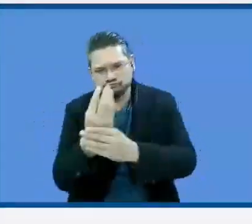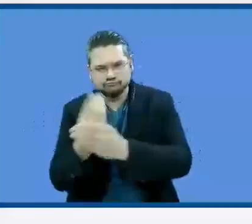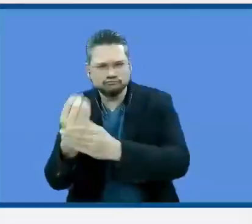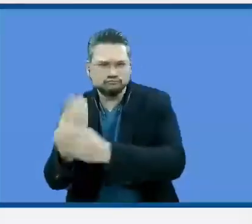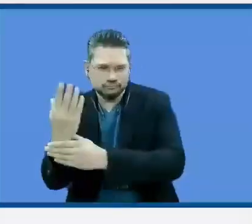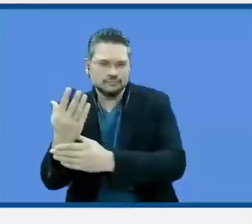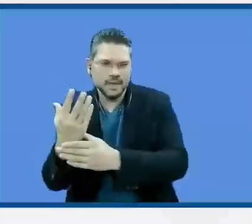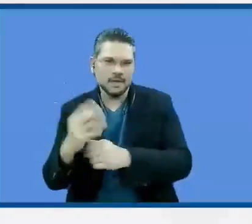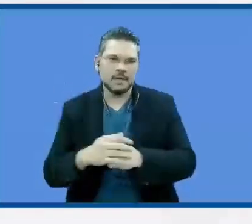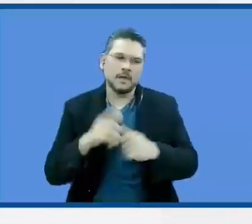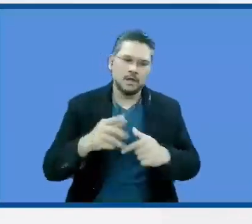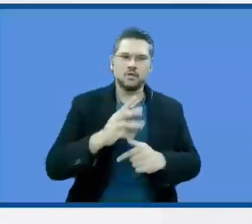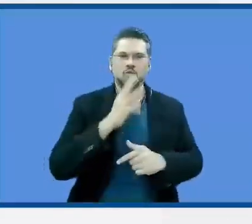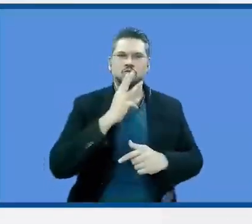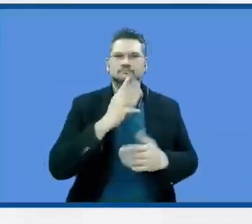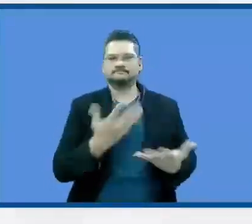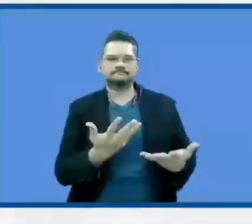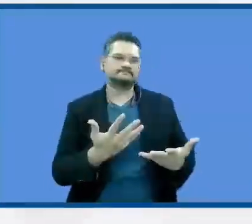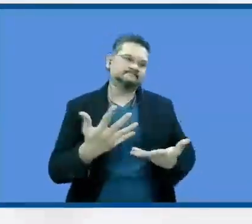simple commitments actually